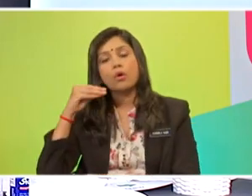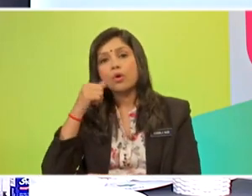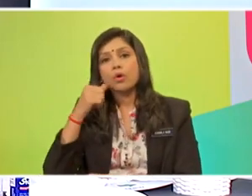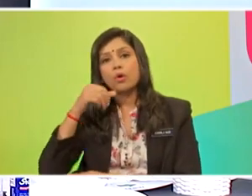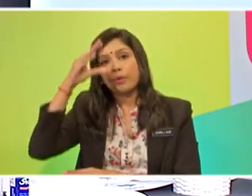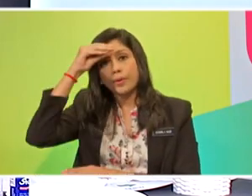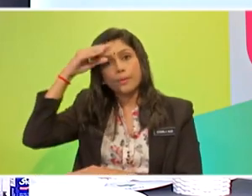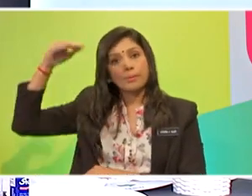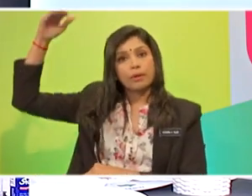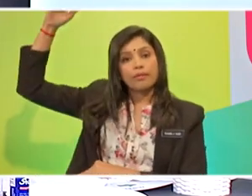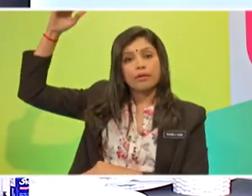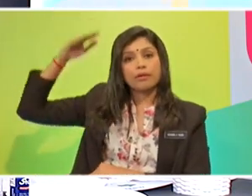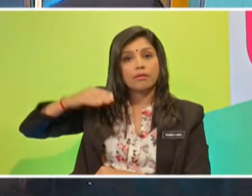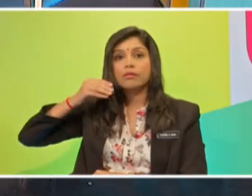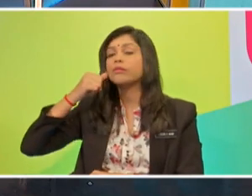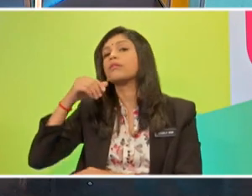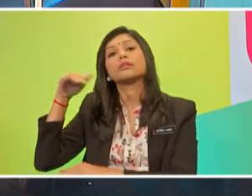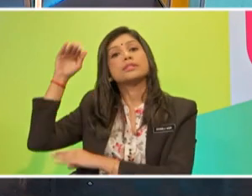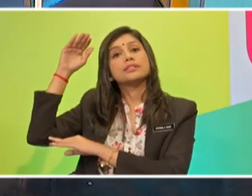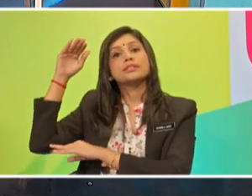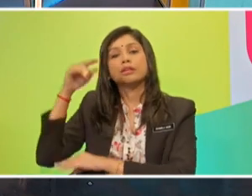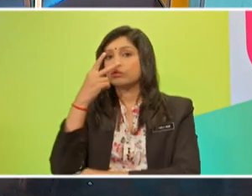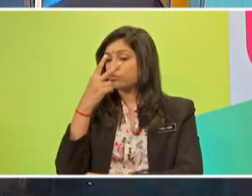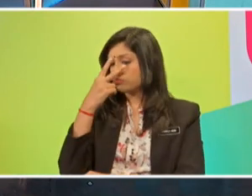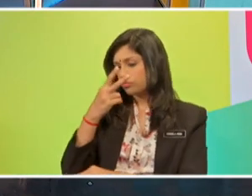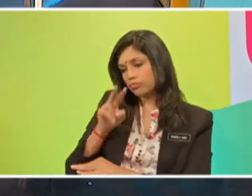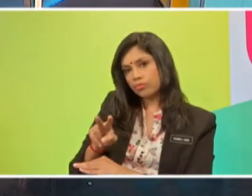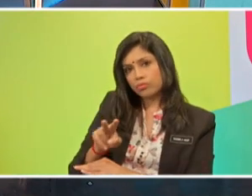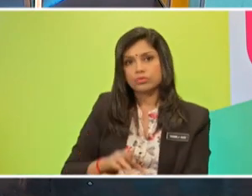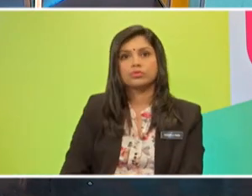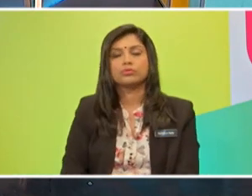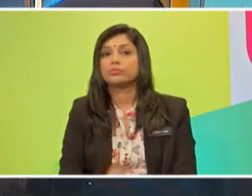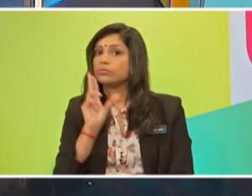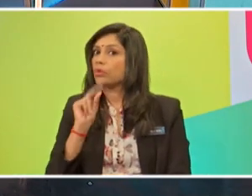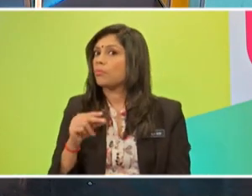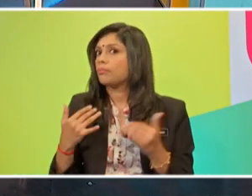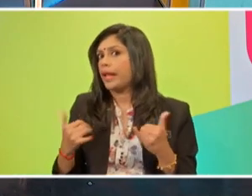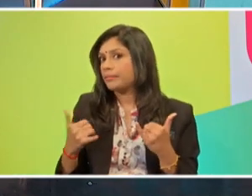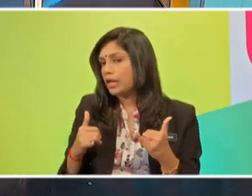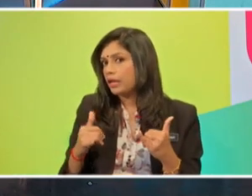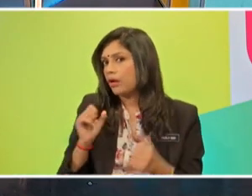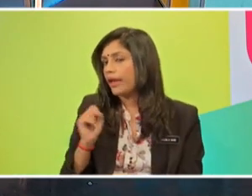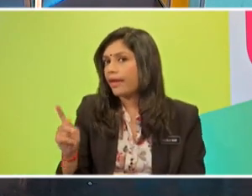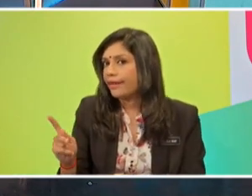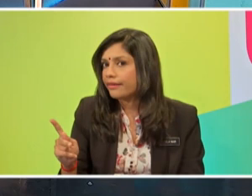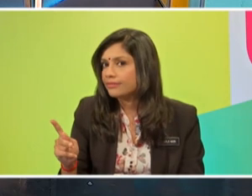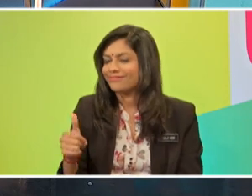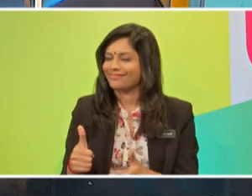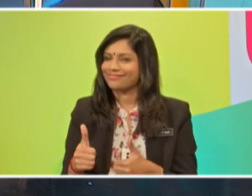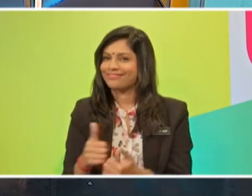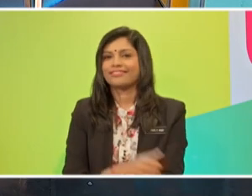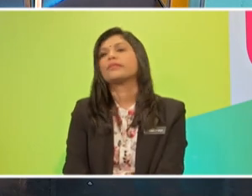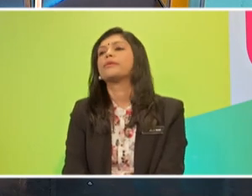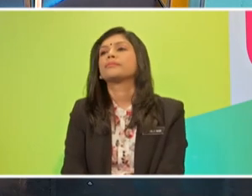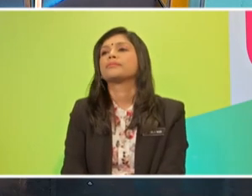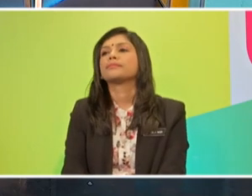objects. All right. Okay, let's start, Sean. Okay. Okay. To make the alphabet wheel. Mm-hmm. You need a